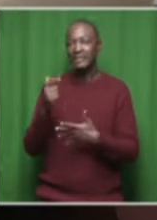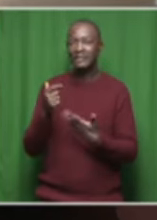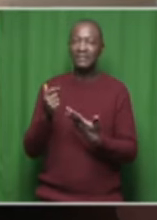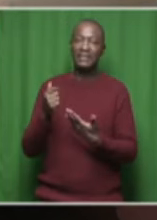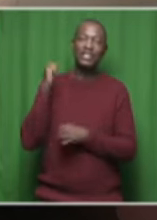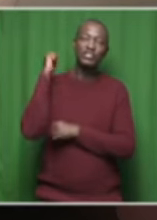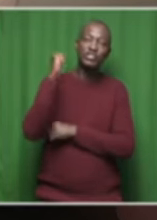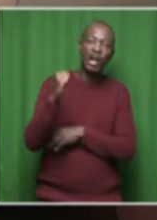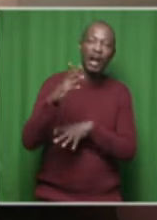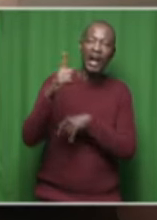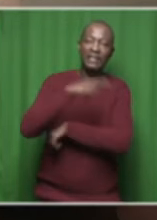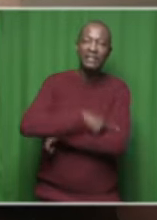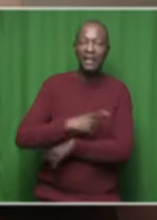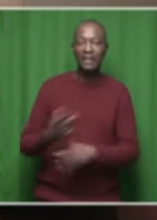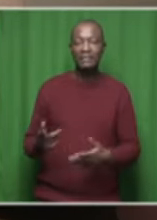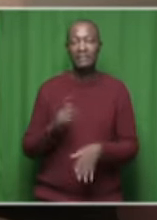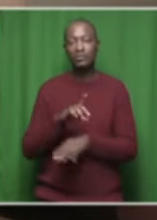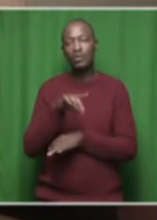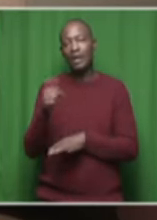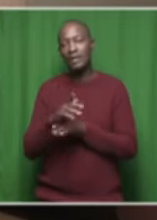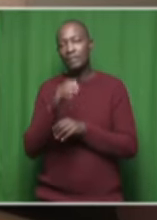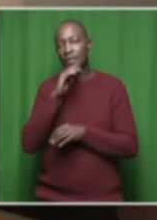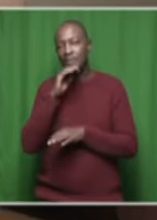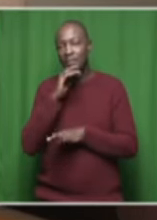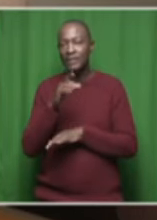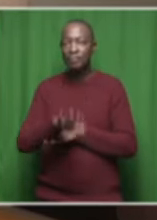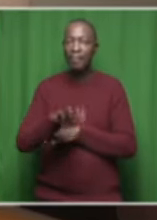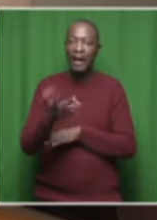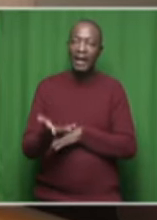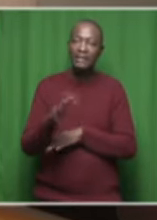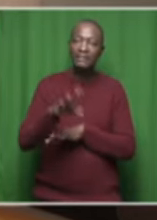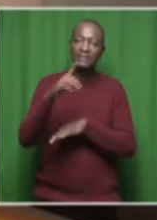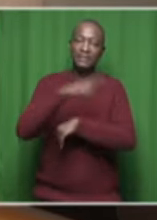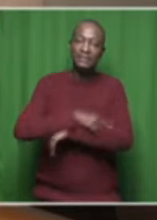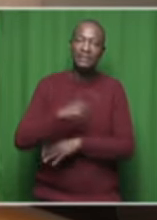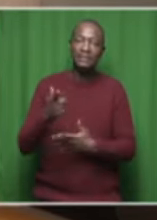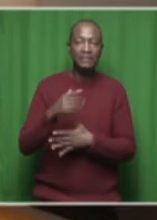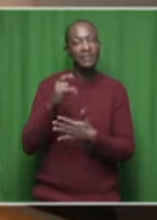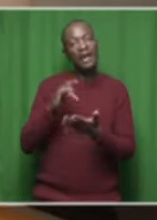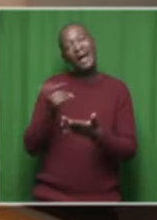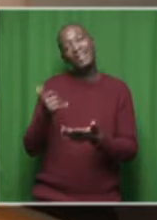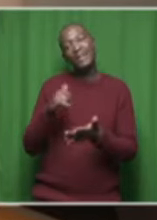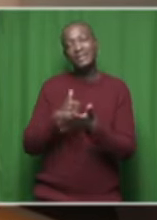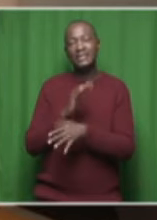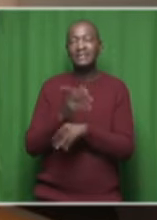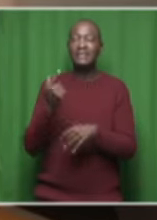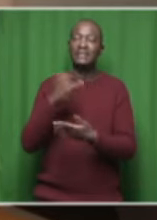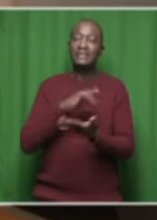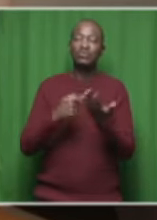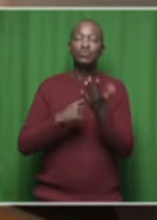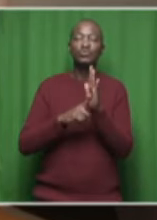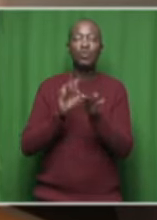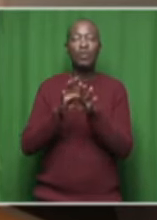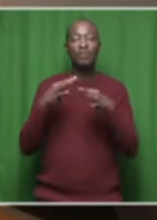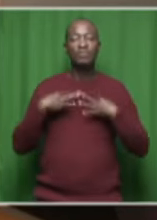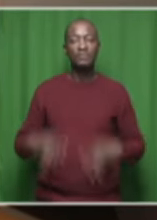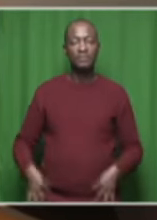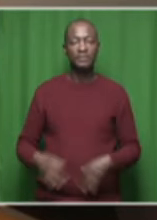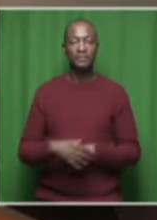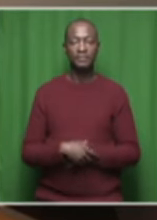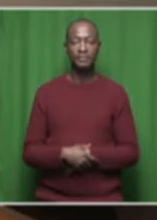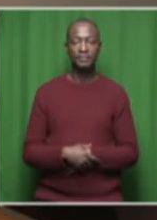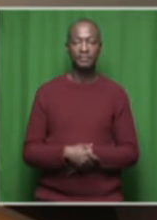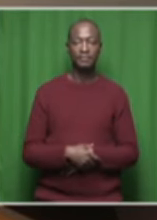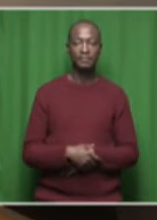To some people it means, you know, Braai Day. And to some people it means a day just to show off traditional outfits. What does it mean to you?